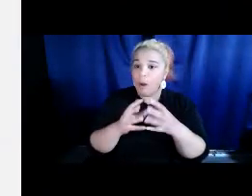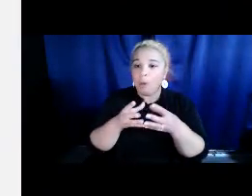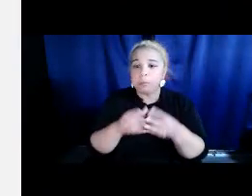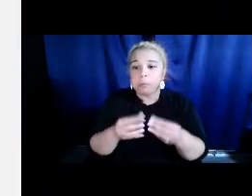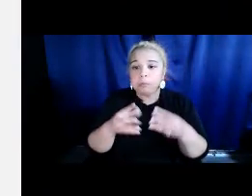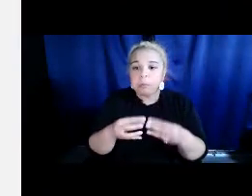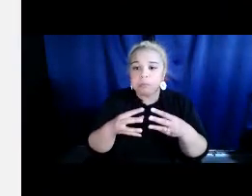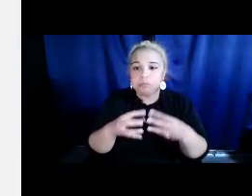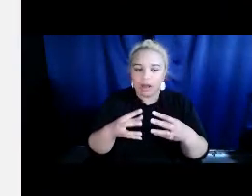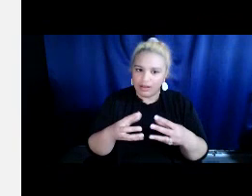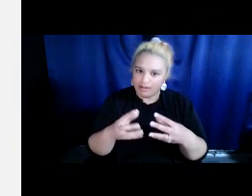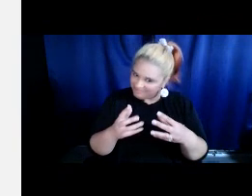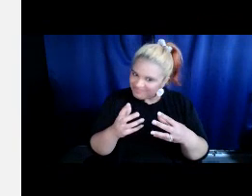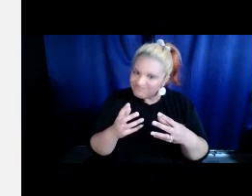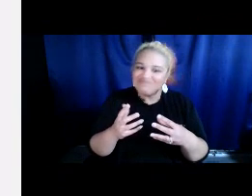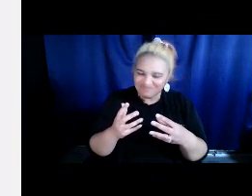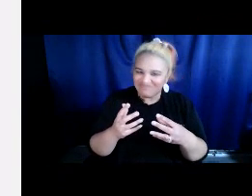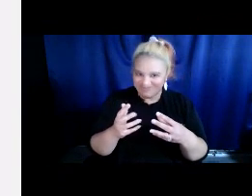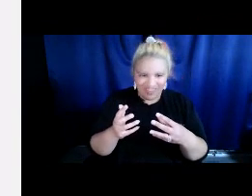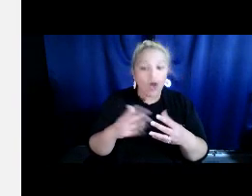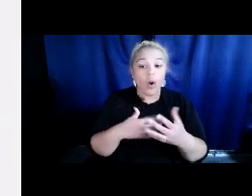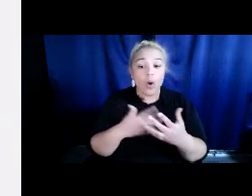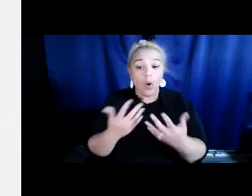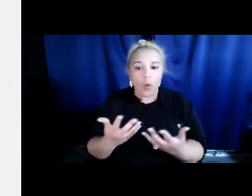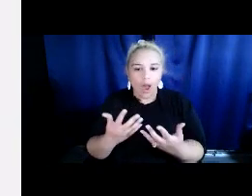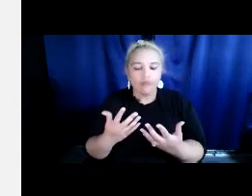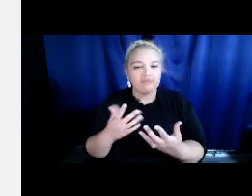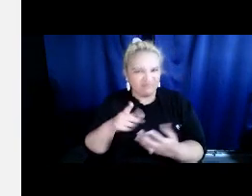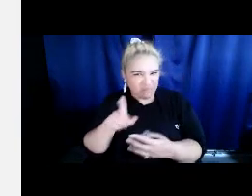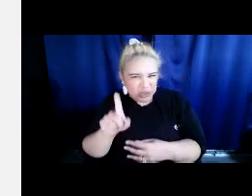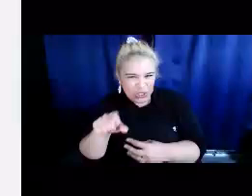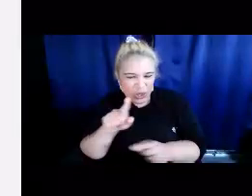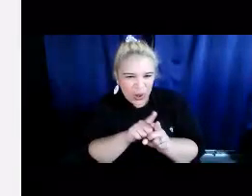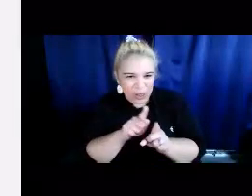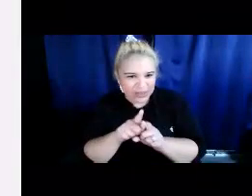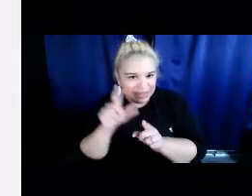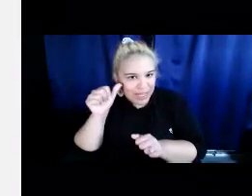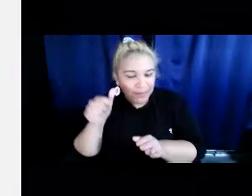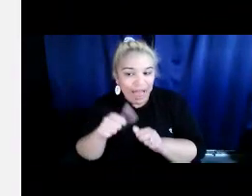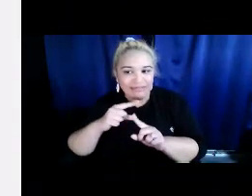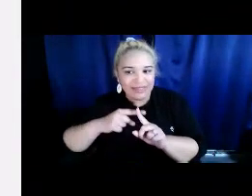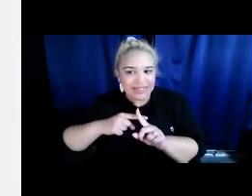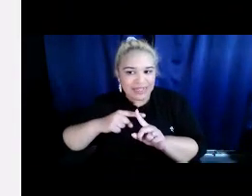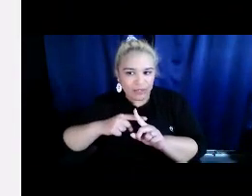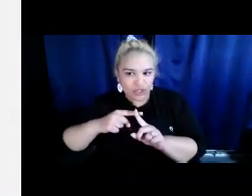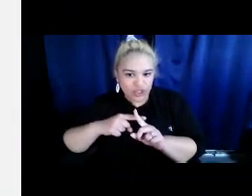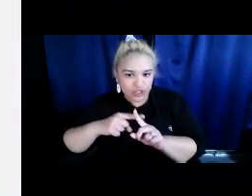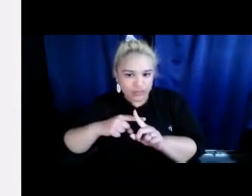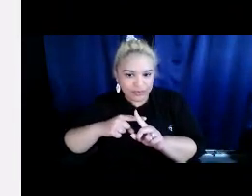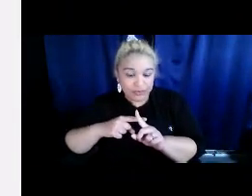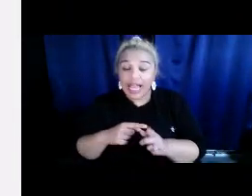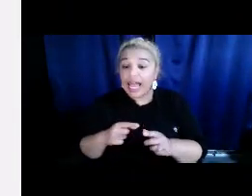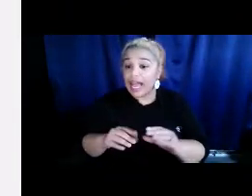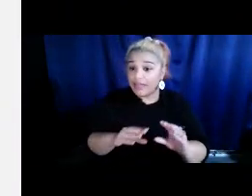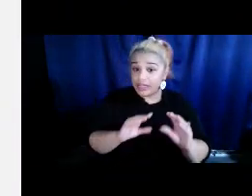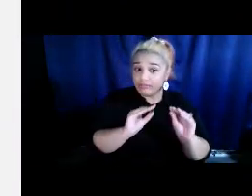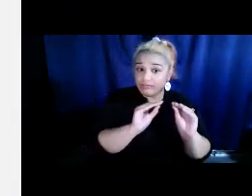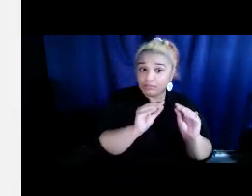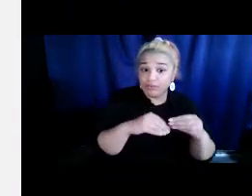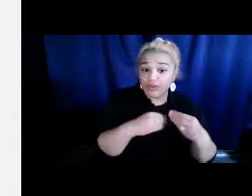So also consider the overall temperature of the space, and tools such as heating and/or cooling